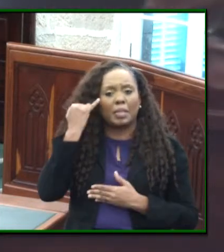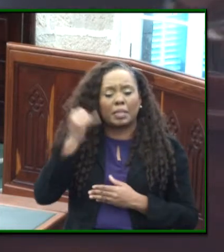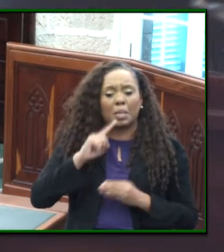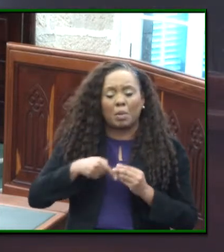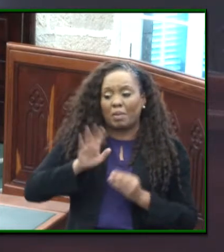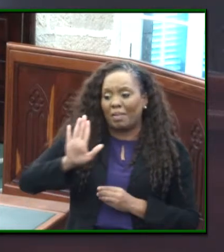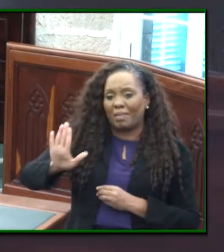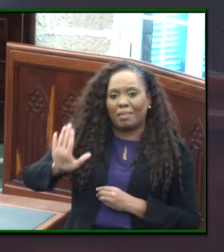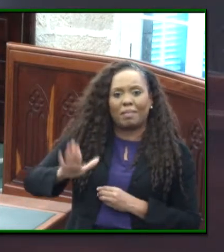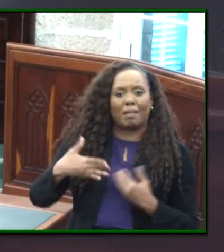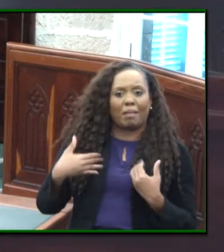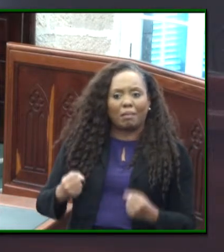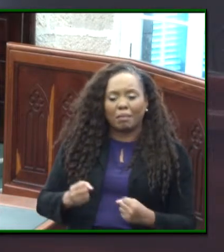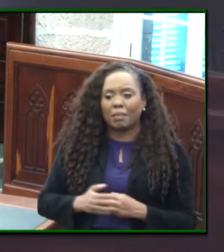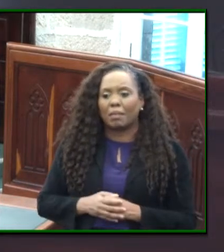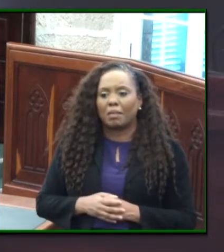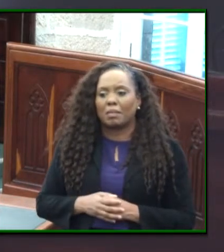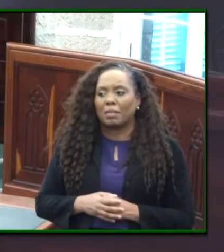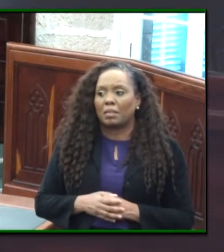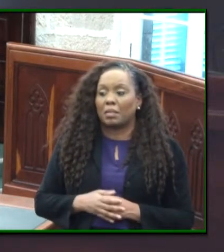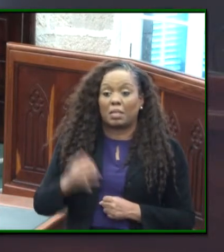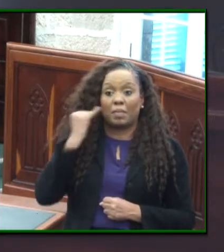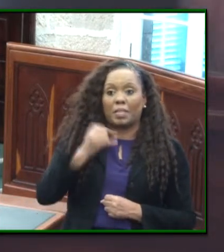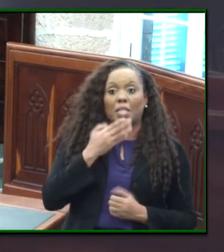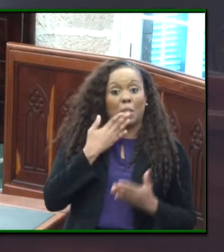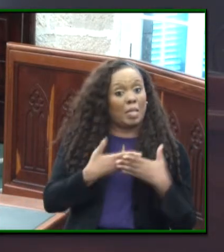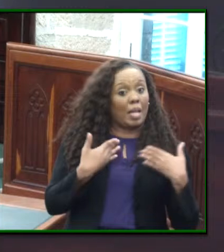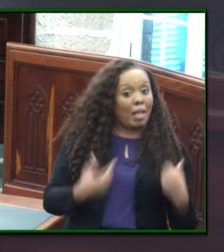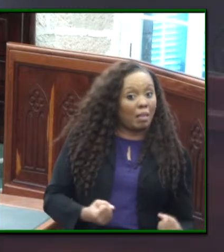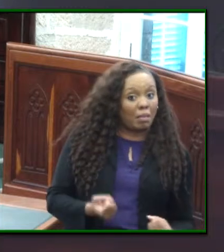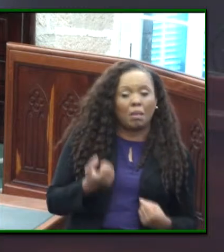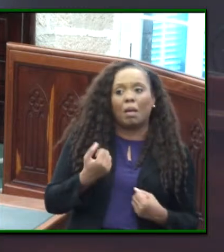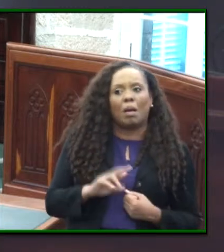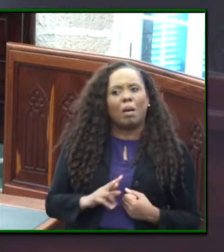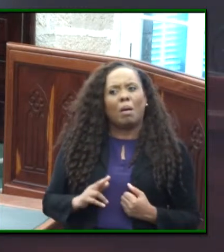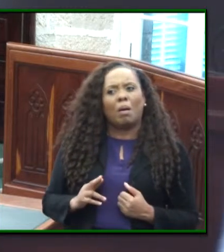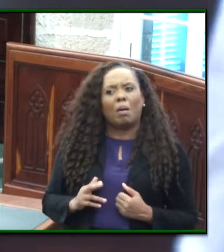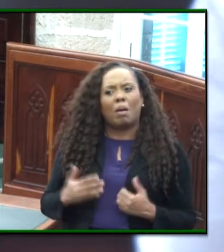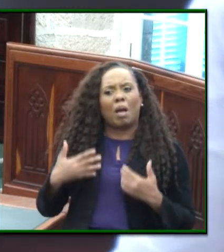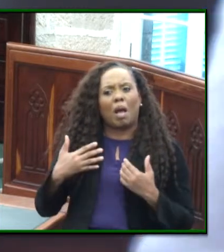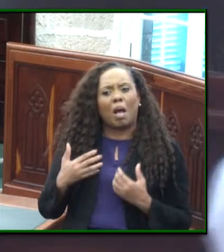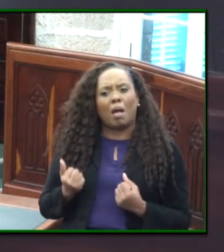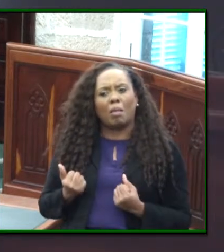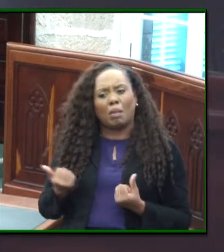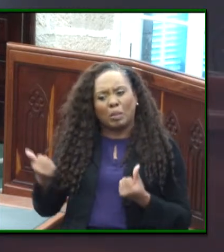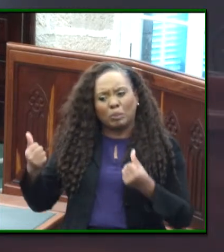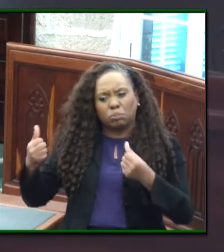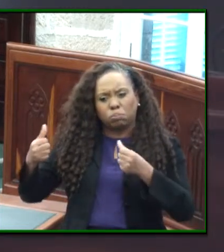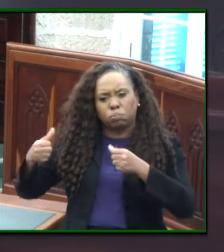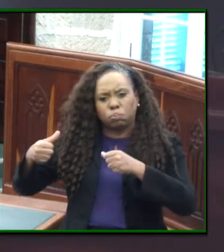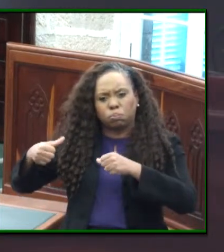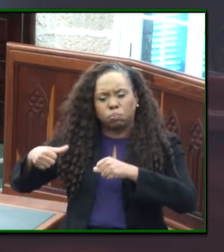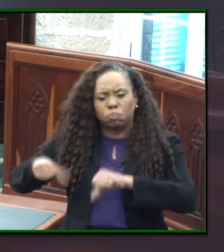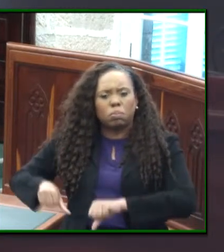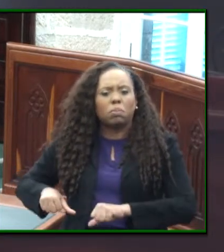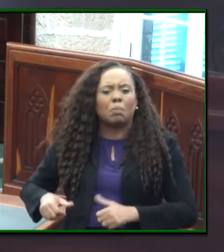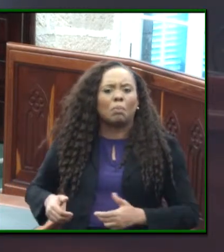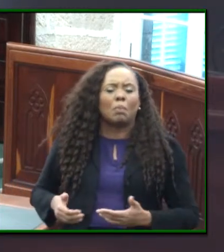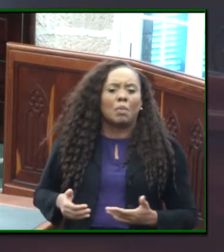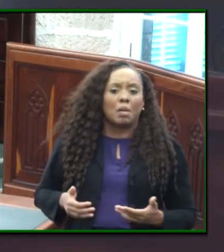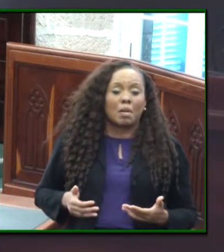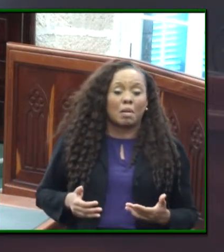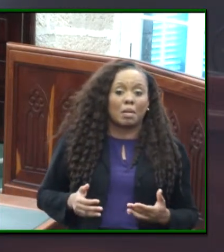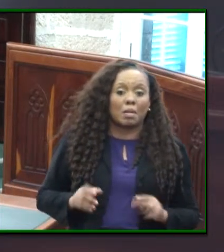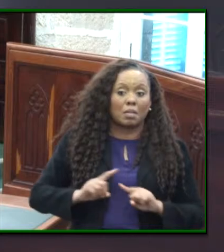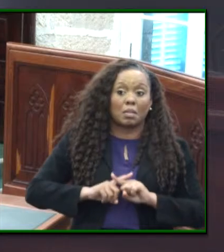or not they are in the pink of health or whether or not they are in the doldrums in terms of managing their health situations. But